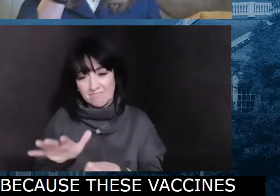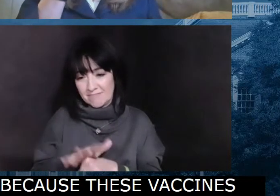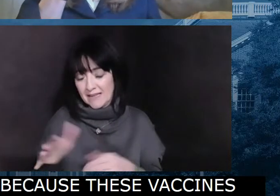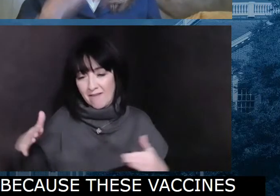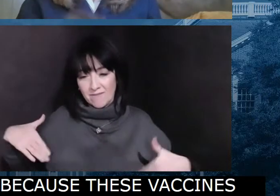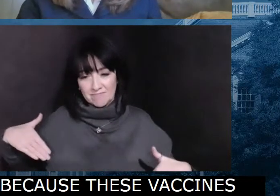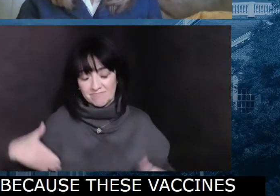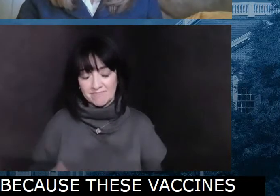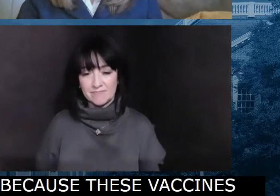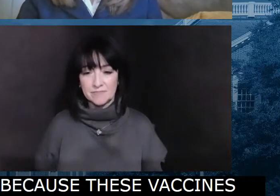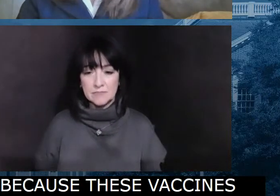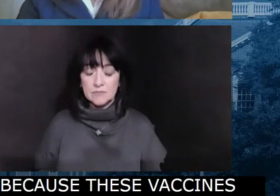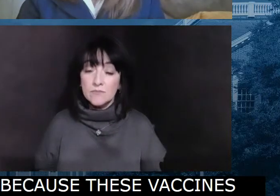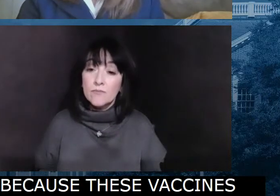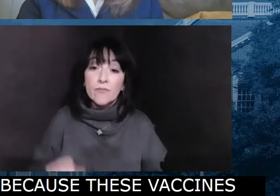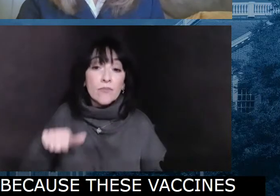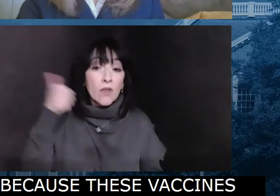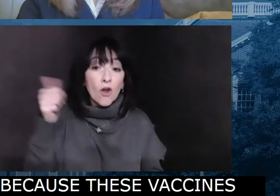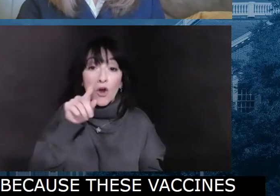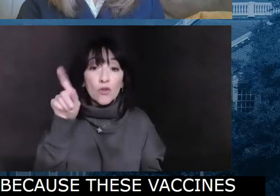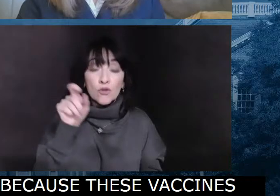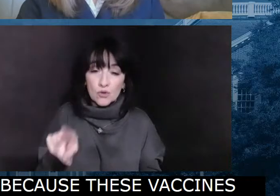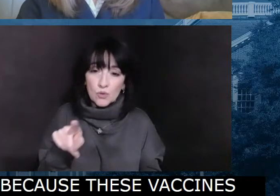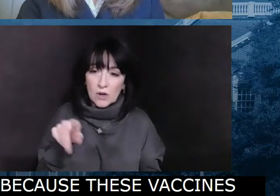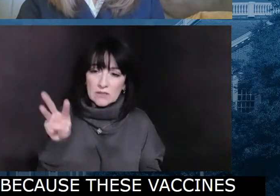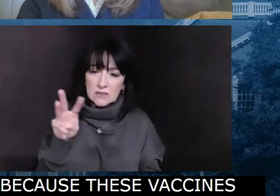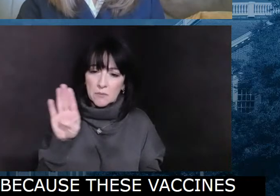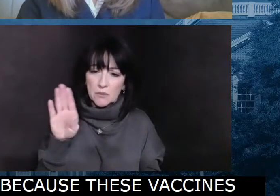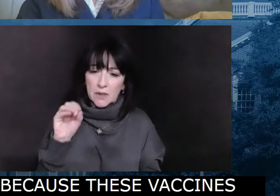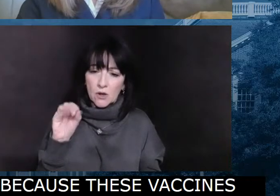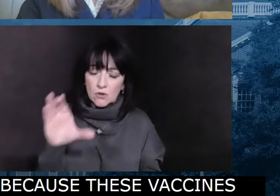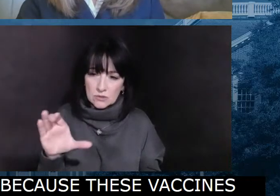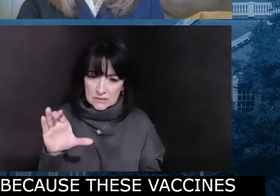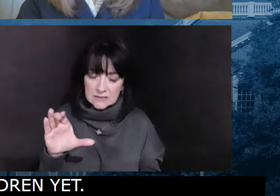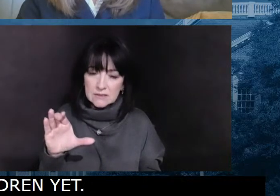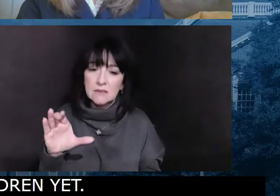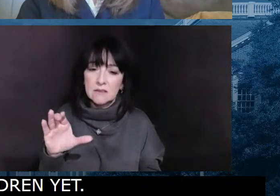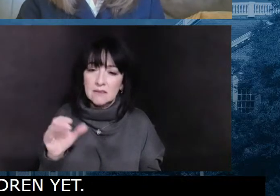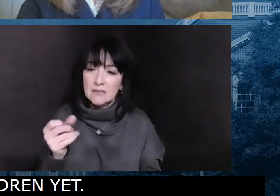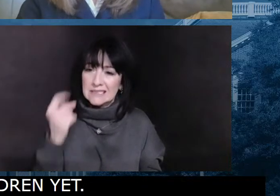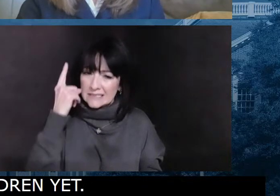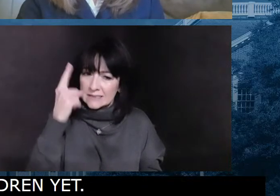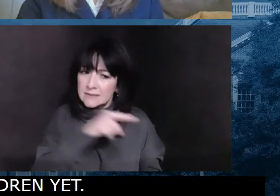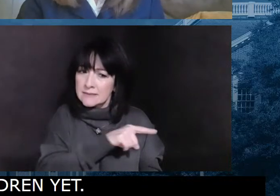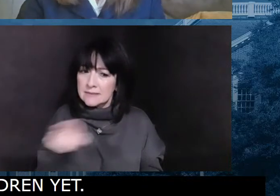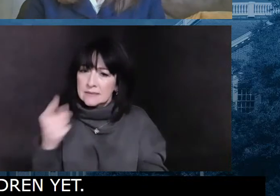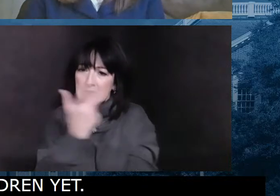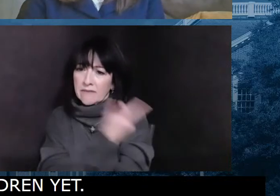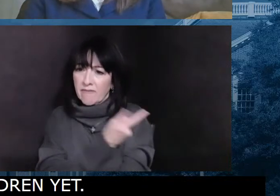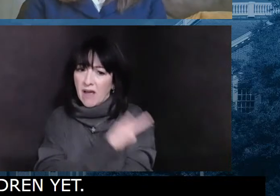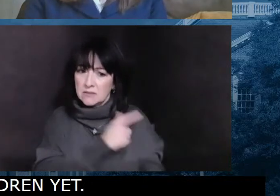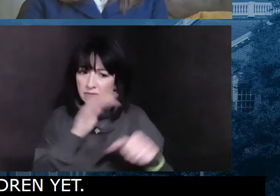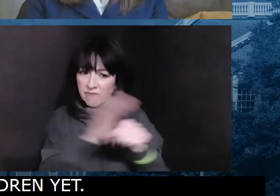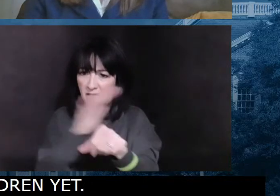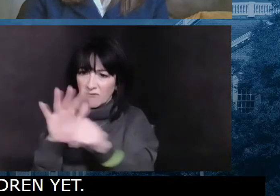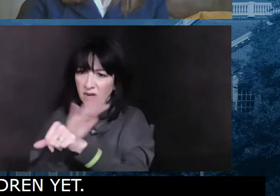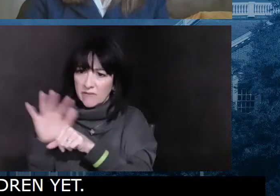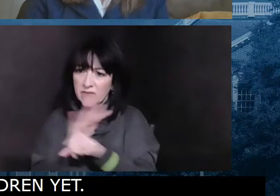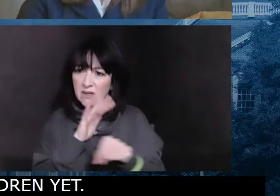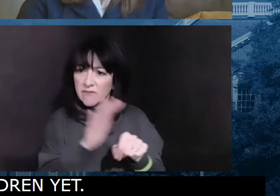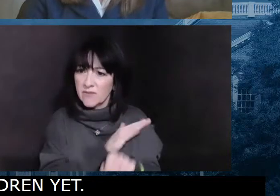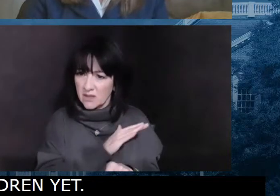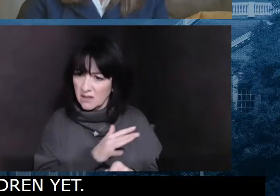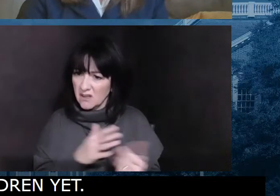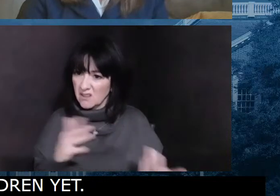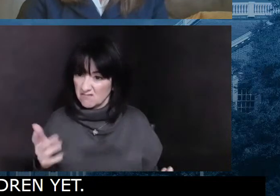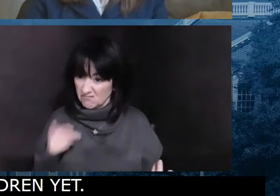WBOC. They asked, appointments for second dose vaccination events filled up quickly across the state. How confident are you that supply will be there for